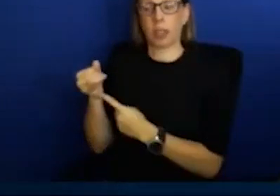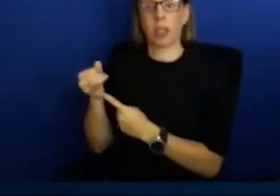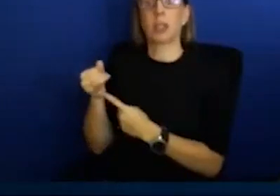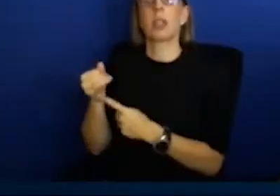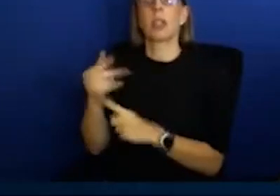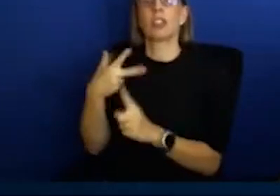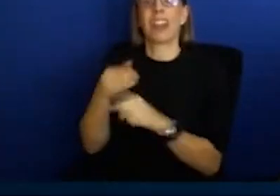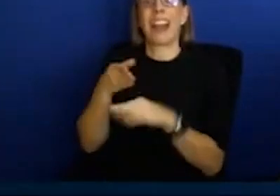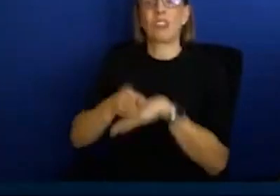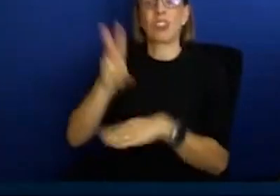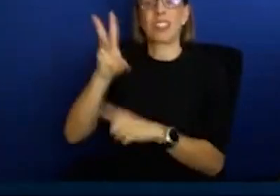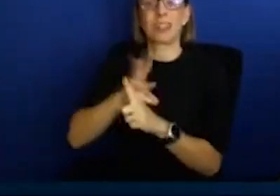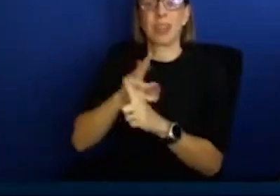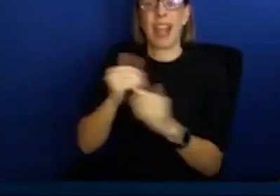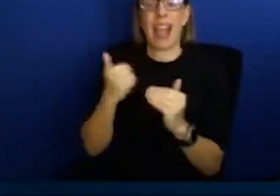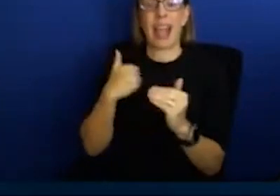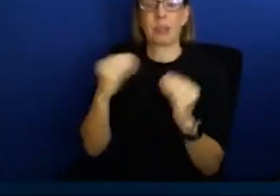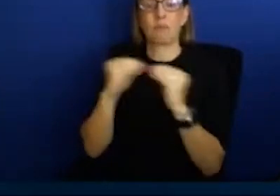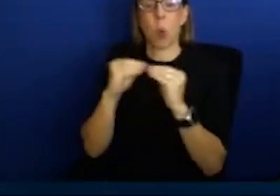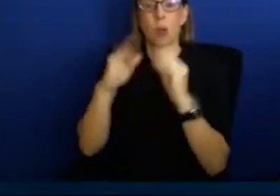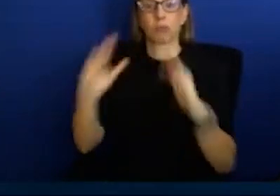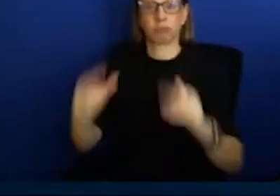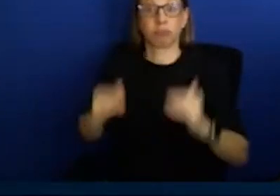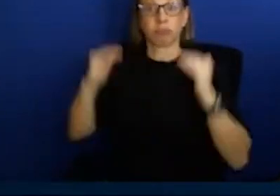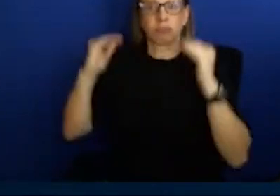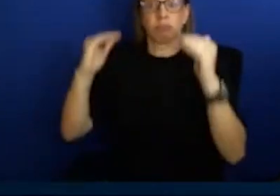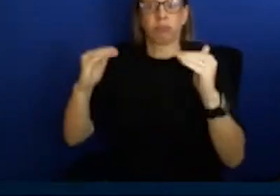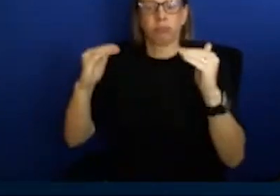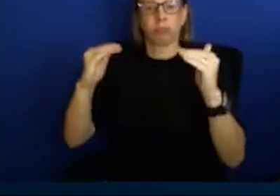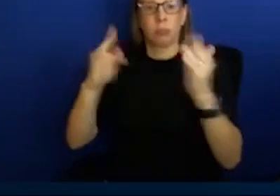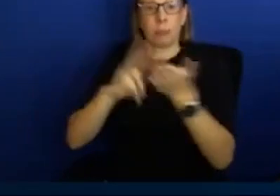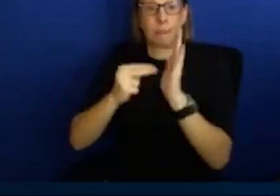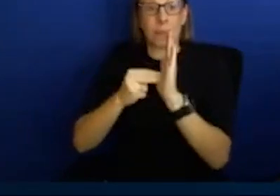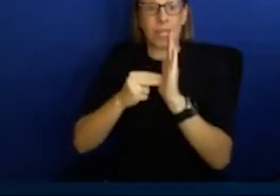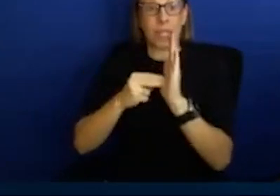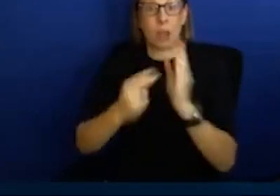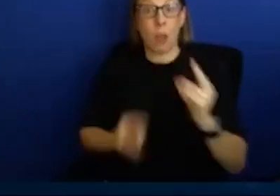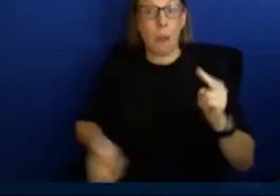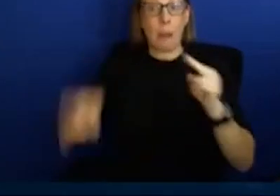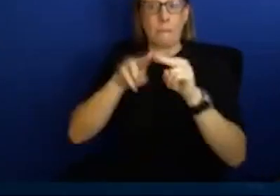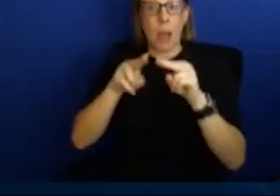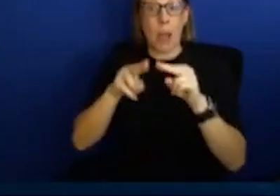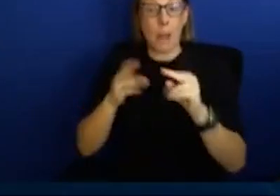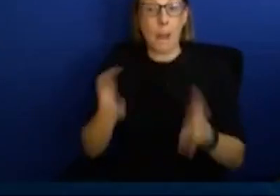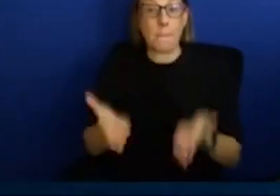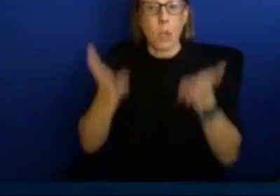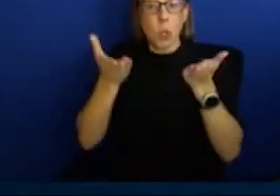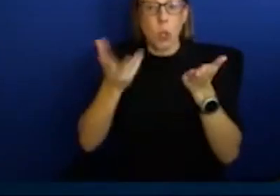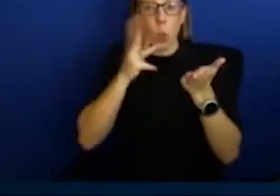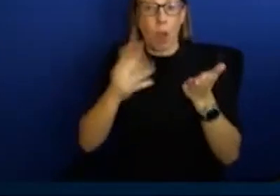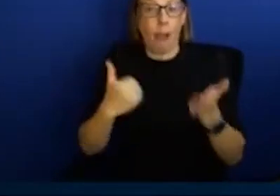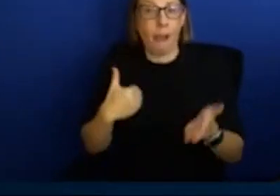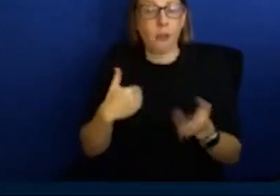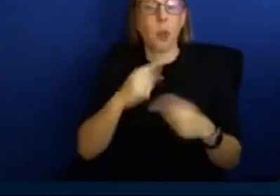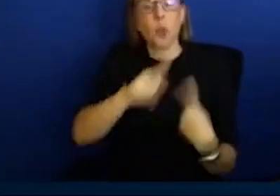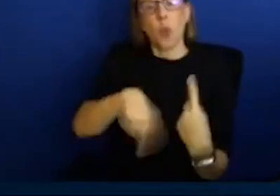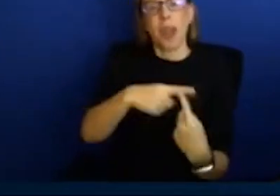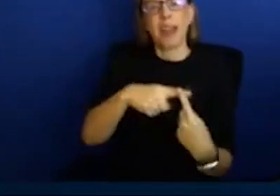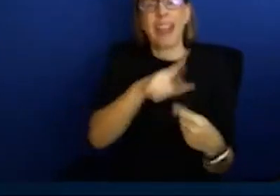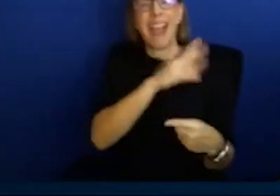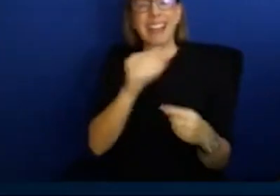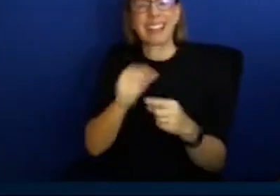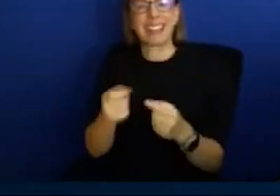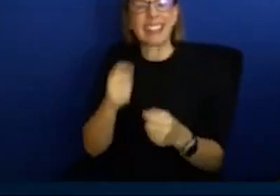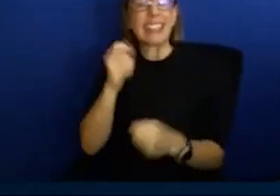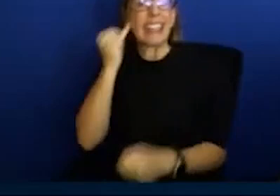months had higher antibodies. Does that mean these folks will have even a better boost? So basically, when and if those boosters are